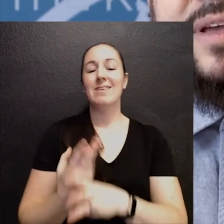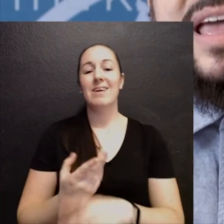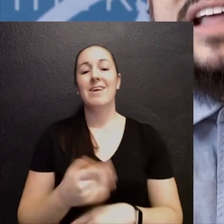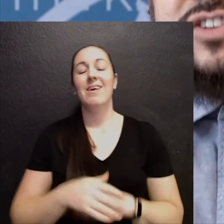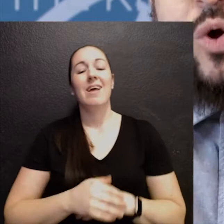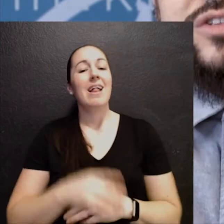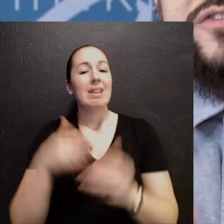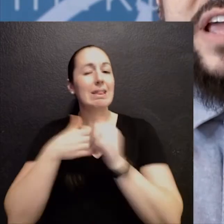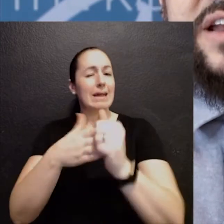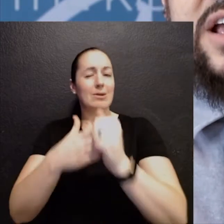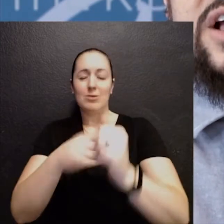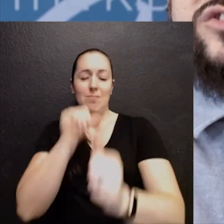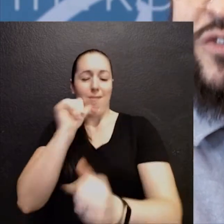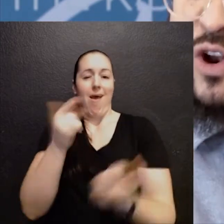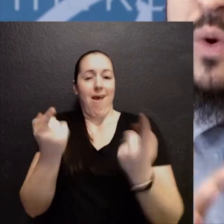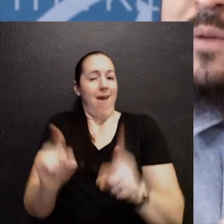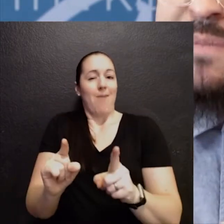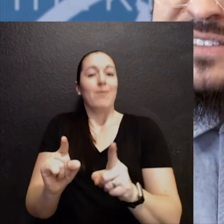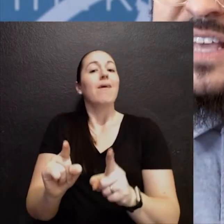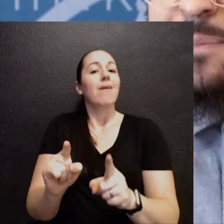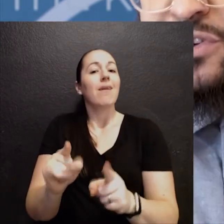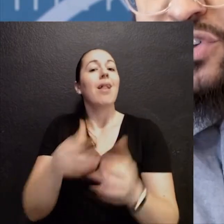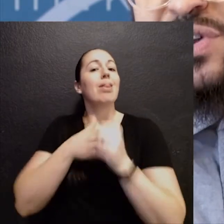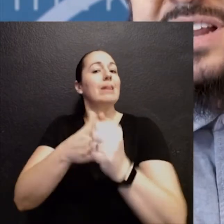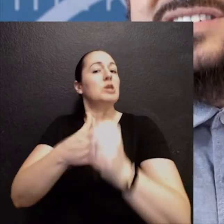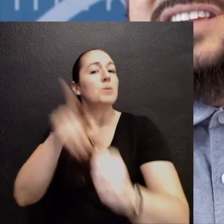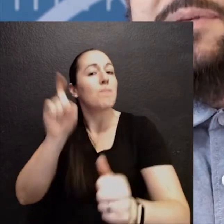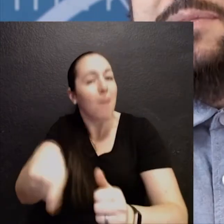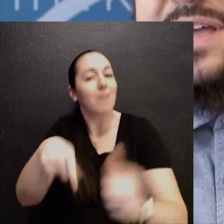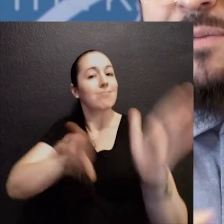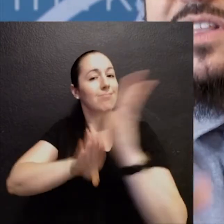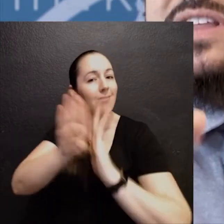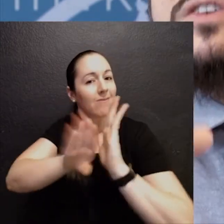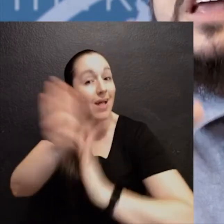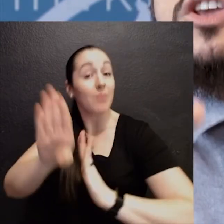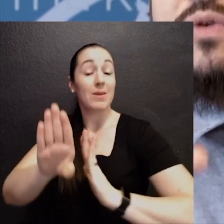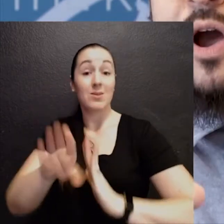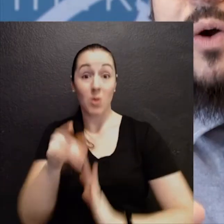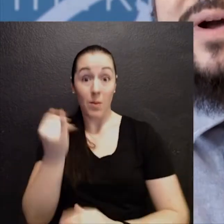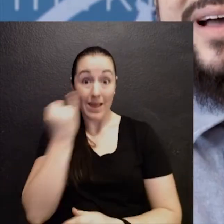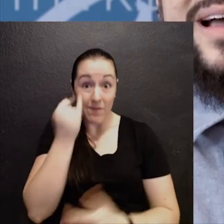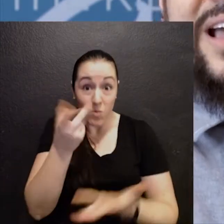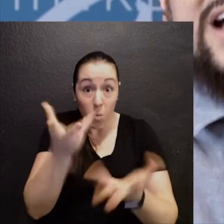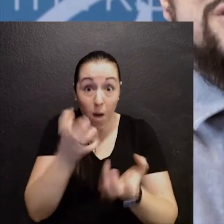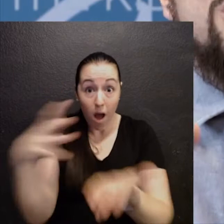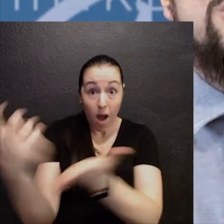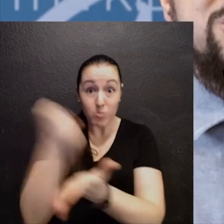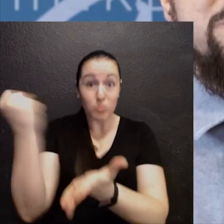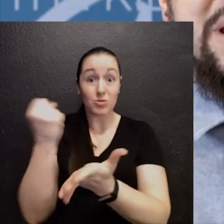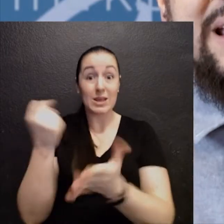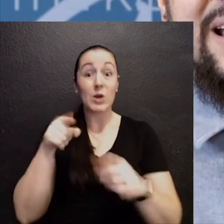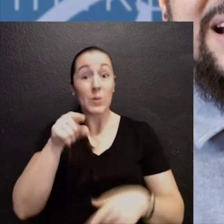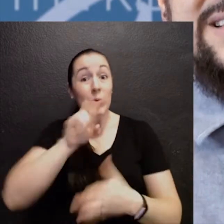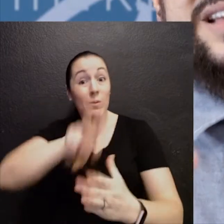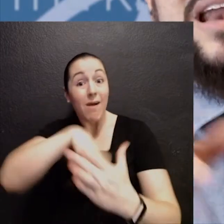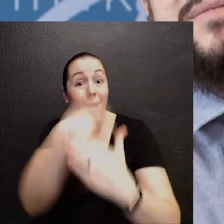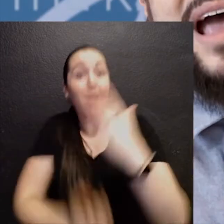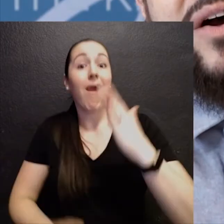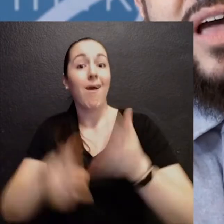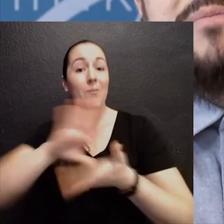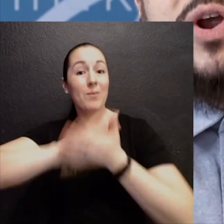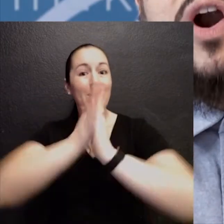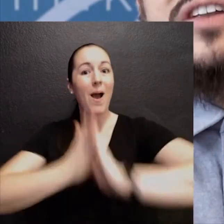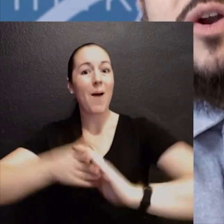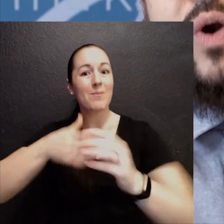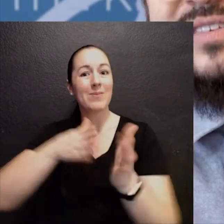happen, it's cultivated. So if you don't want to miss the opportunity to step into becoming the leader that you know God's called you to be, sign up